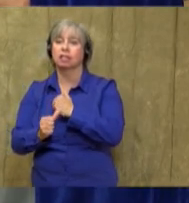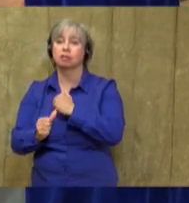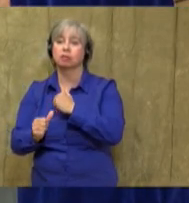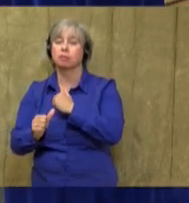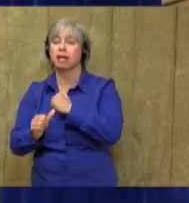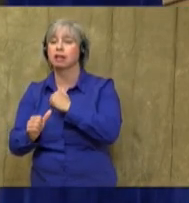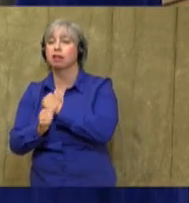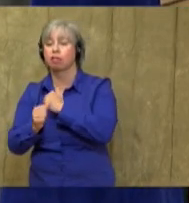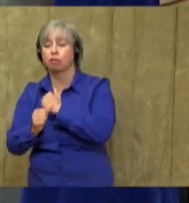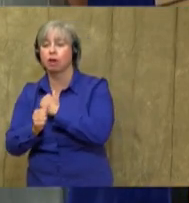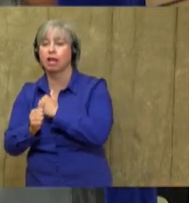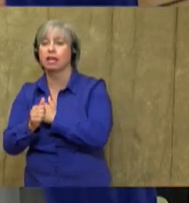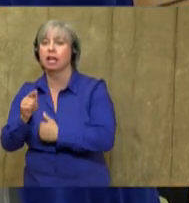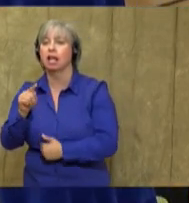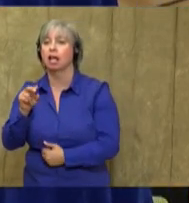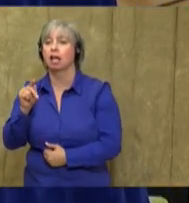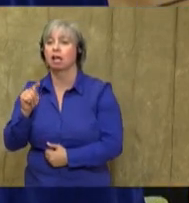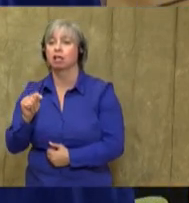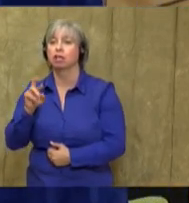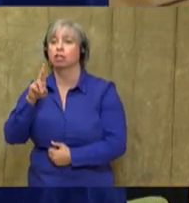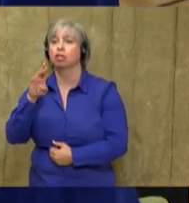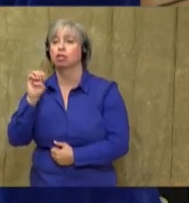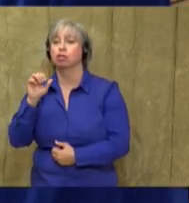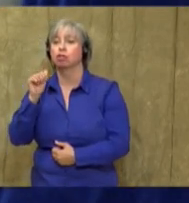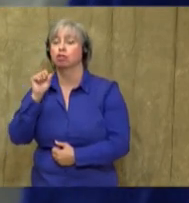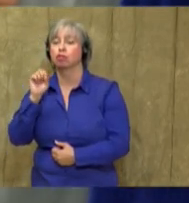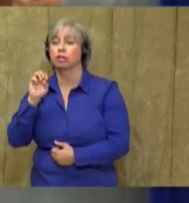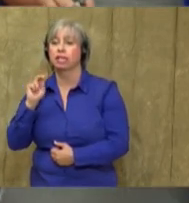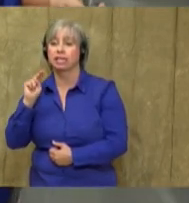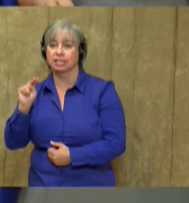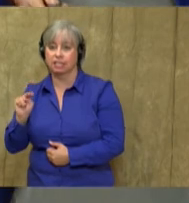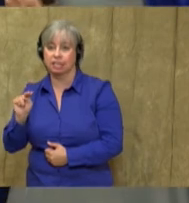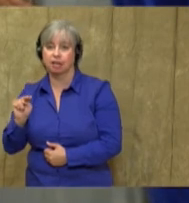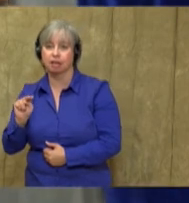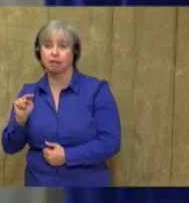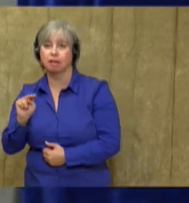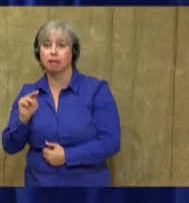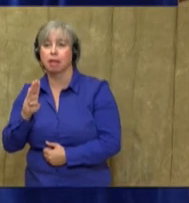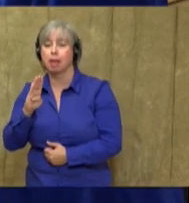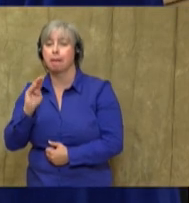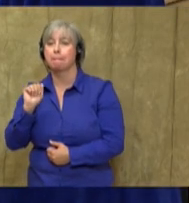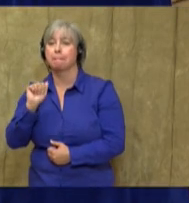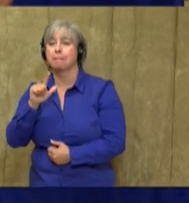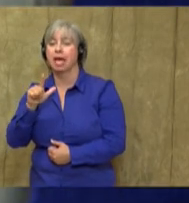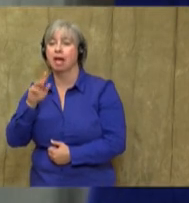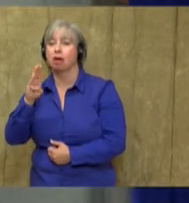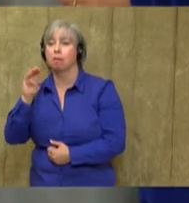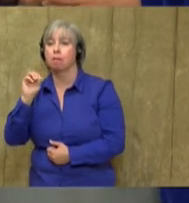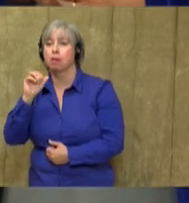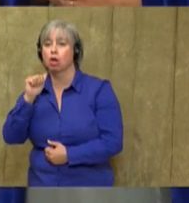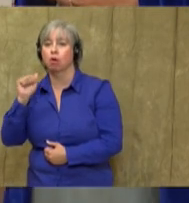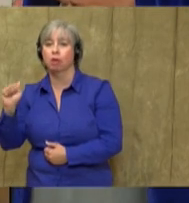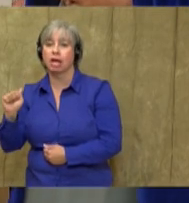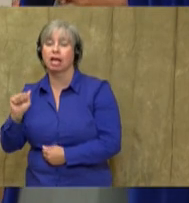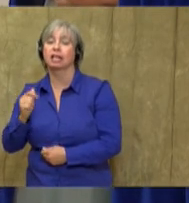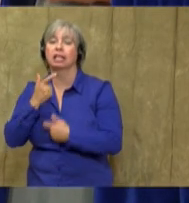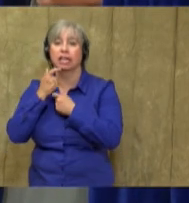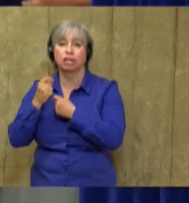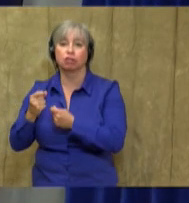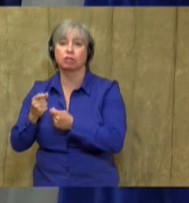interesting story, too, that I wish I had time to go into. But again, Balboa, very interesting. And then we have De